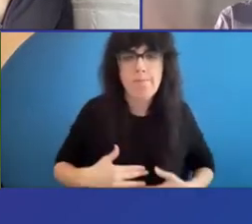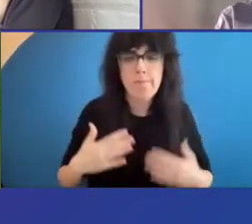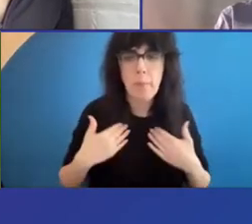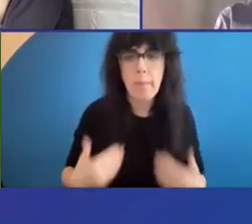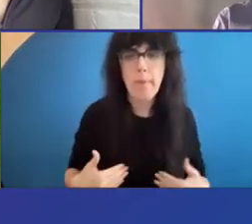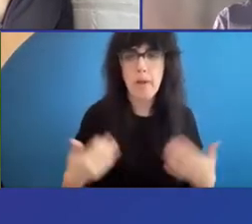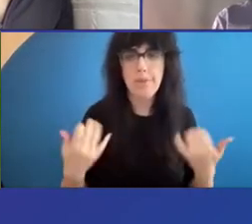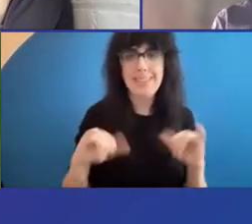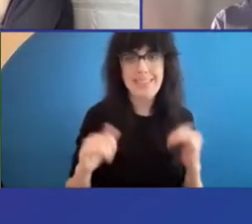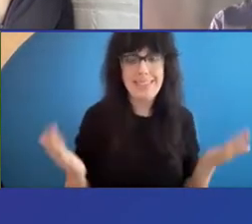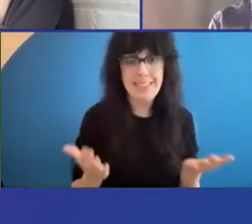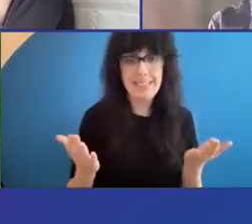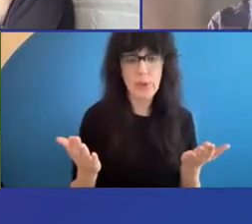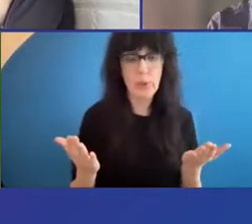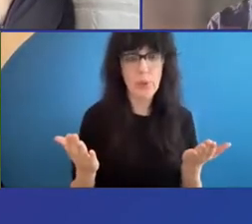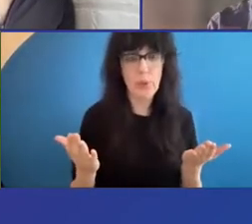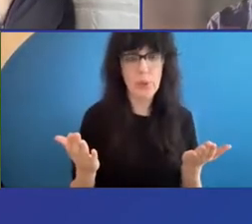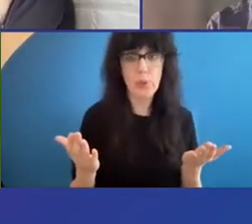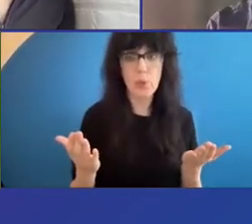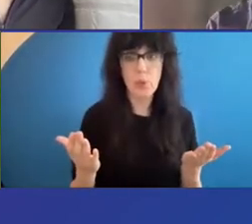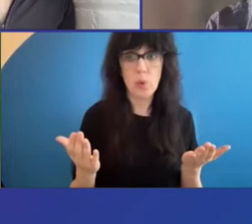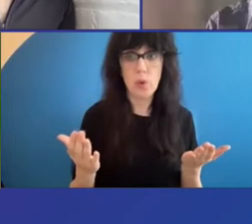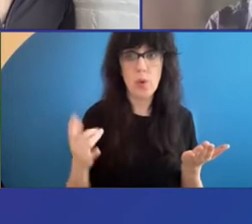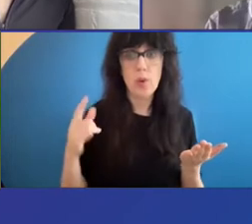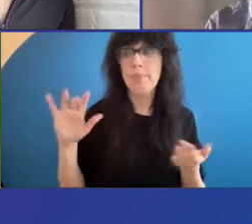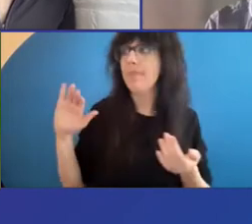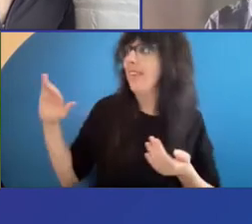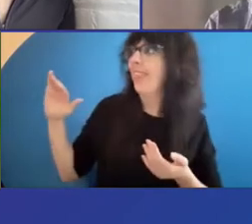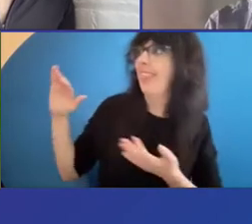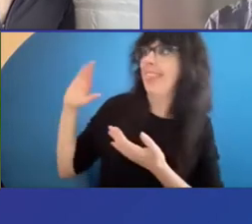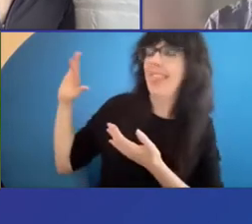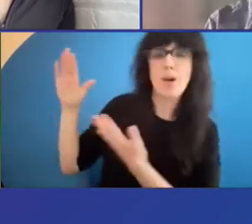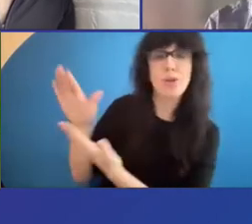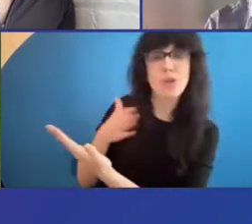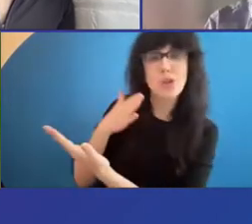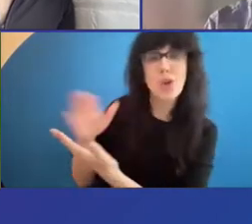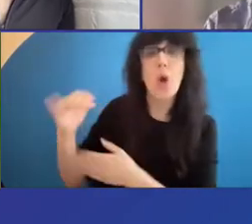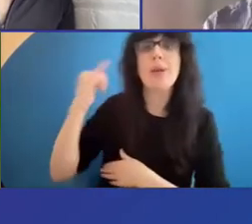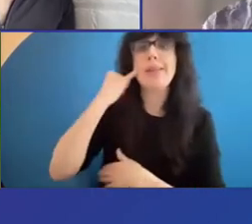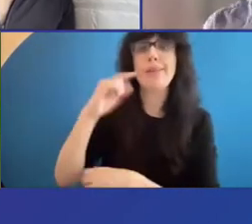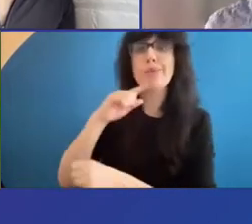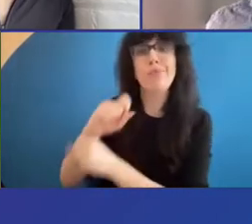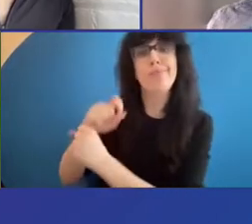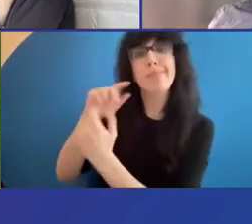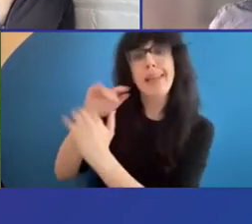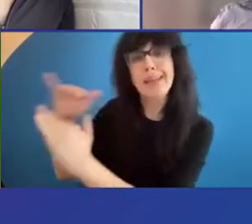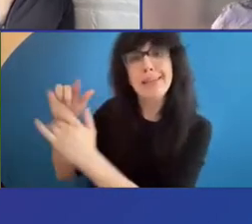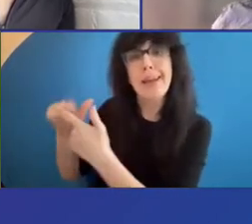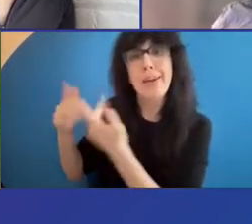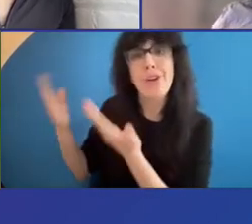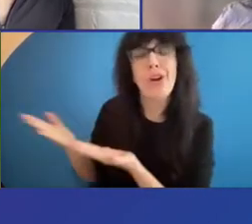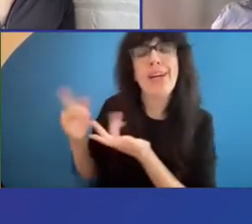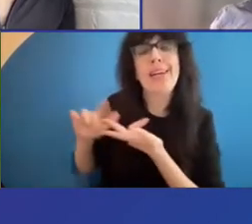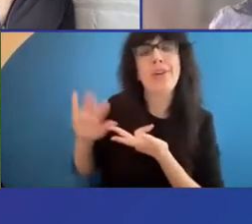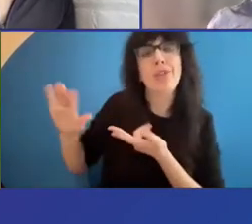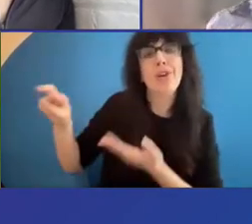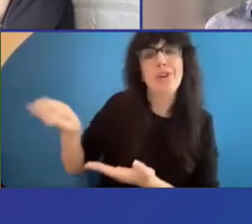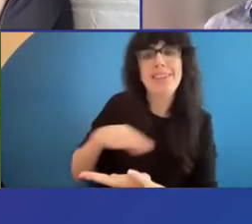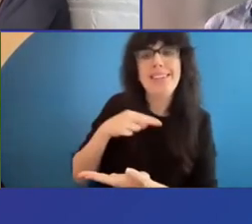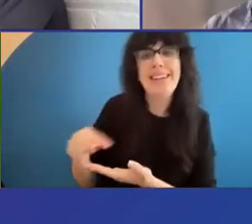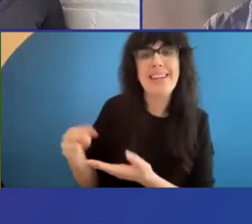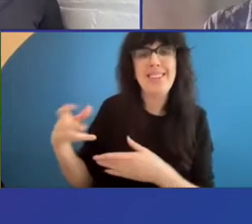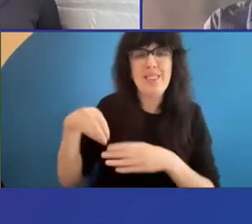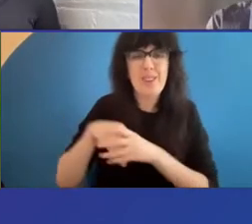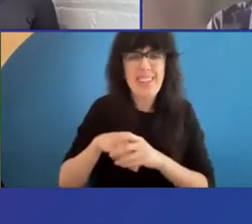are still here. Their songs, if they sung, are here. Their dances are in my